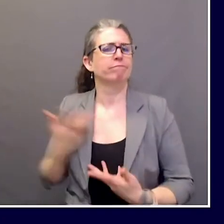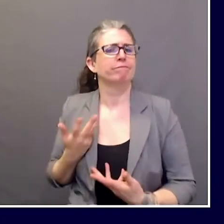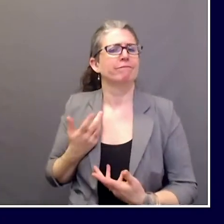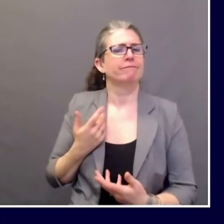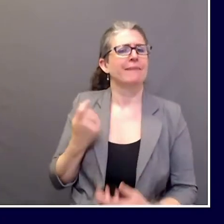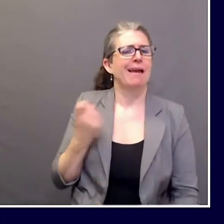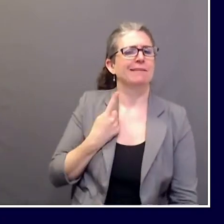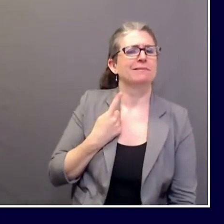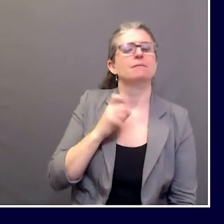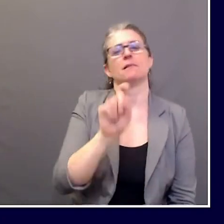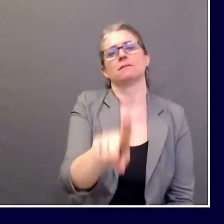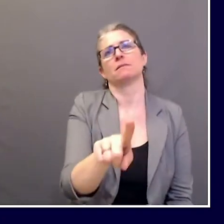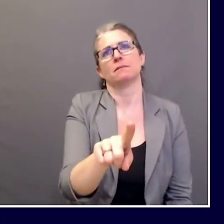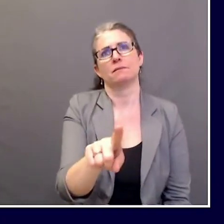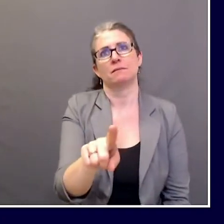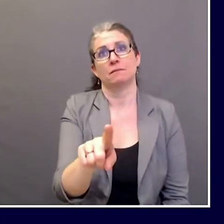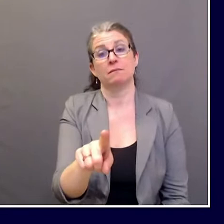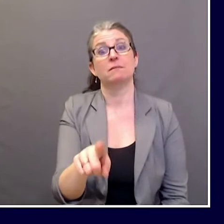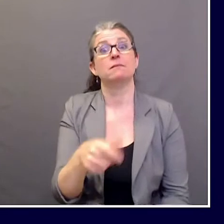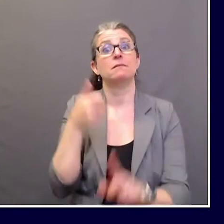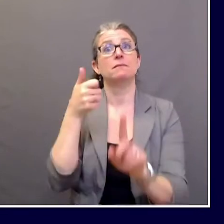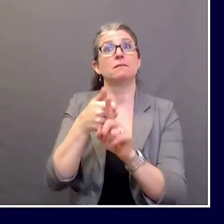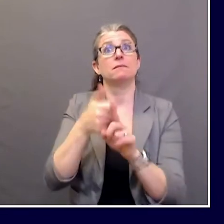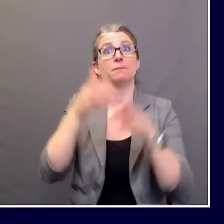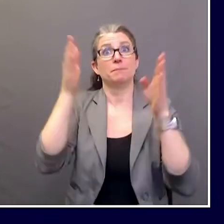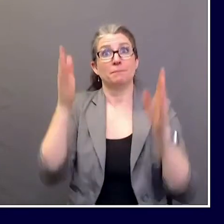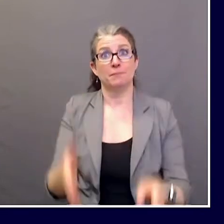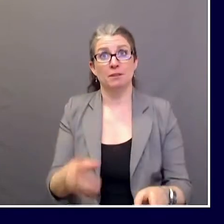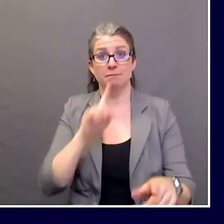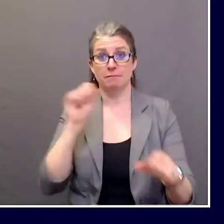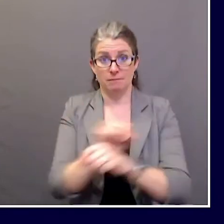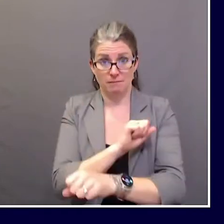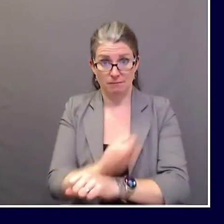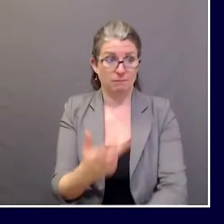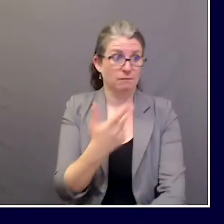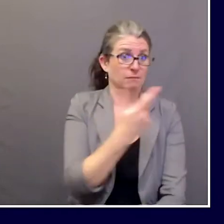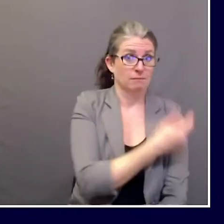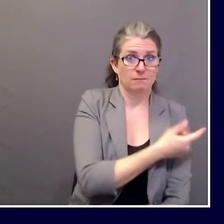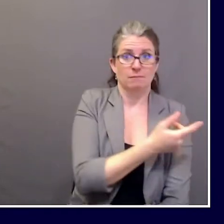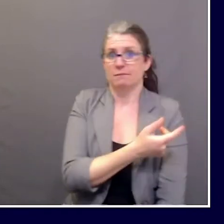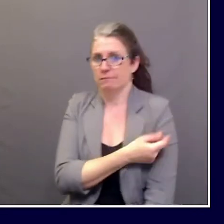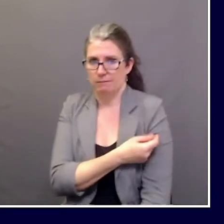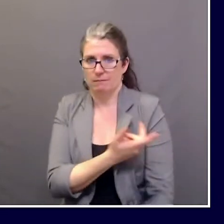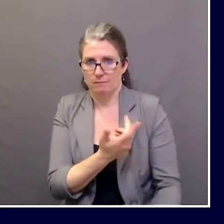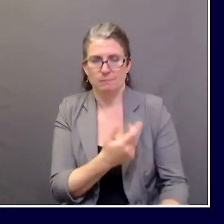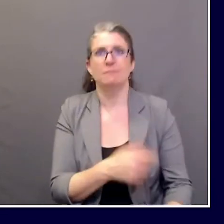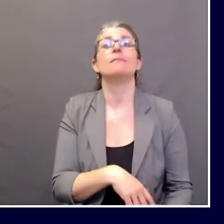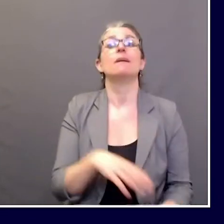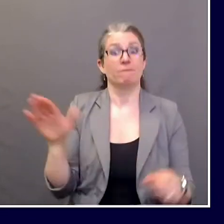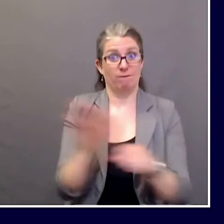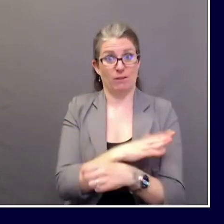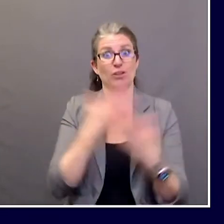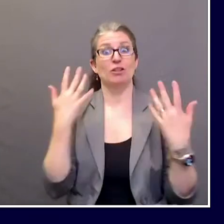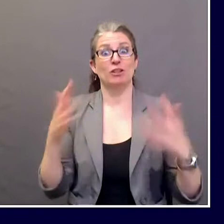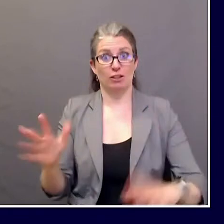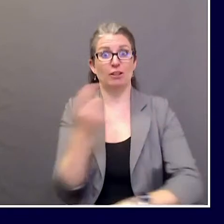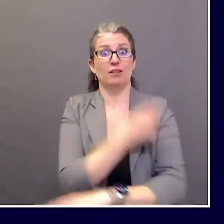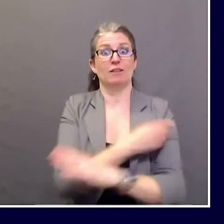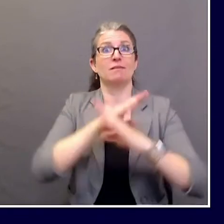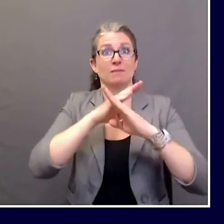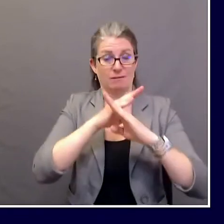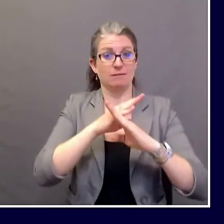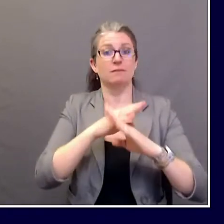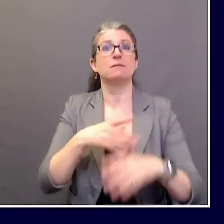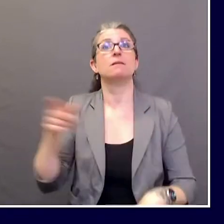vaccinated. We do keep track of those cases. They are called what are known as breakthrough cases. We do keep track of